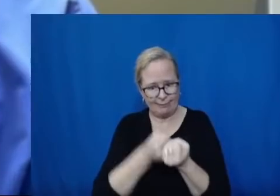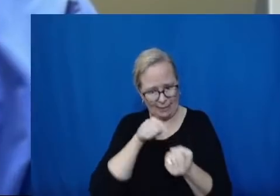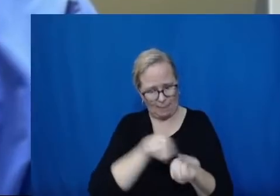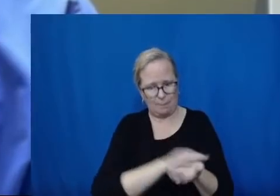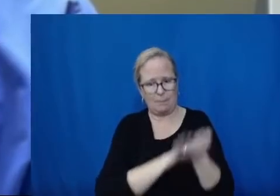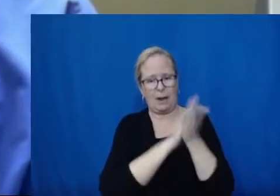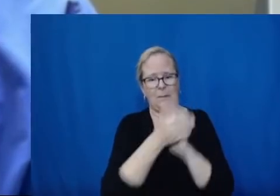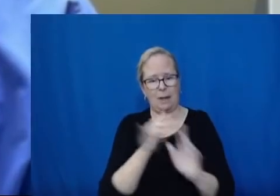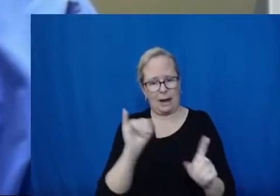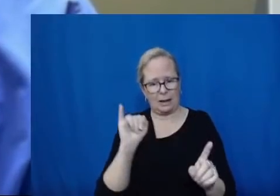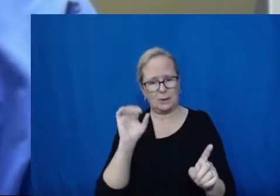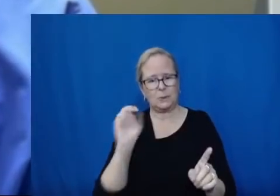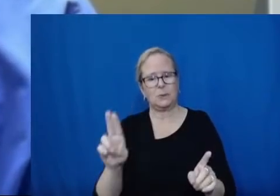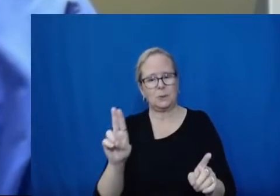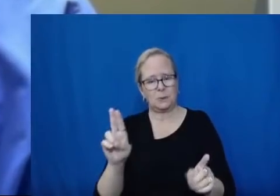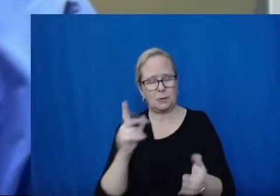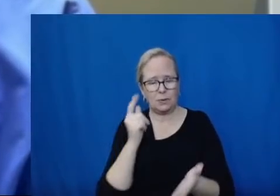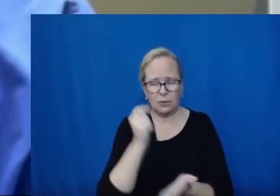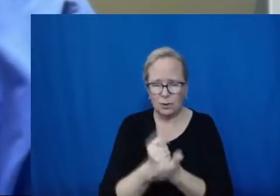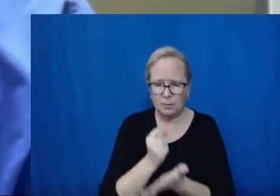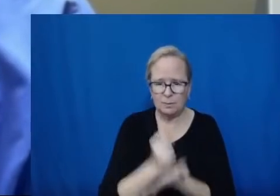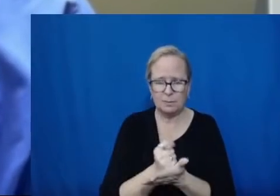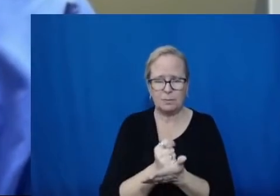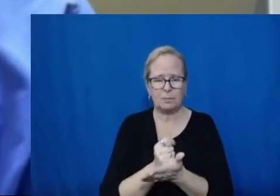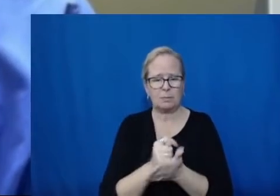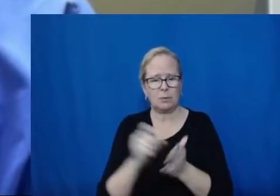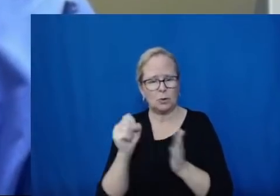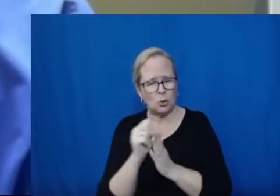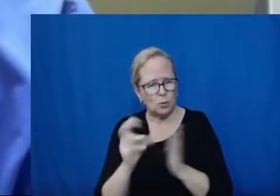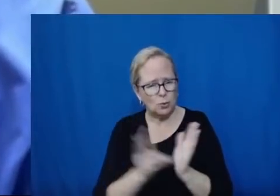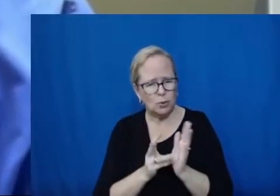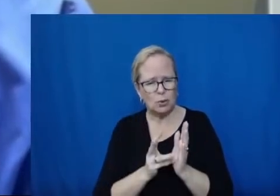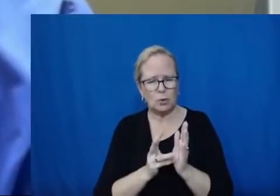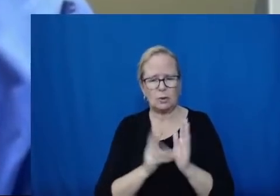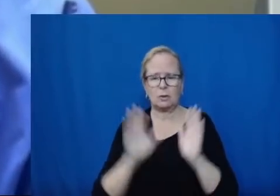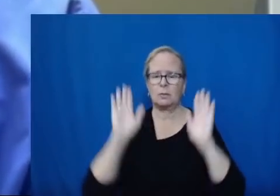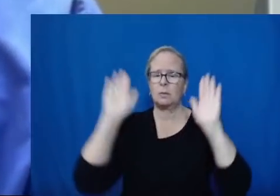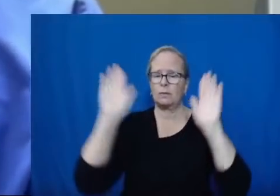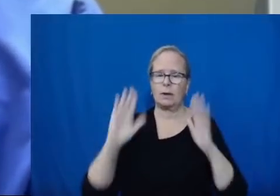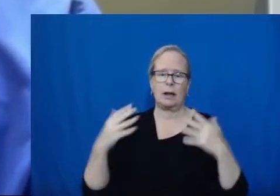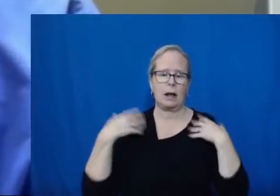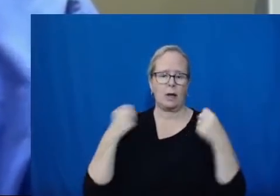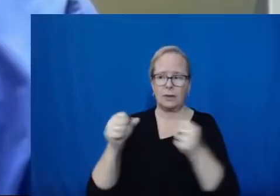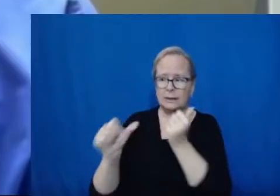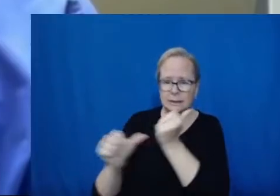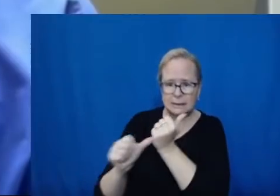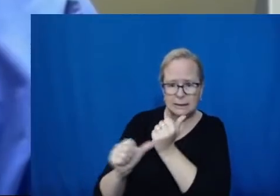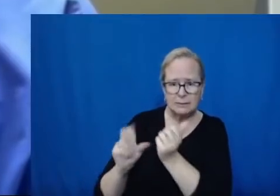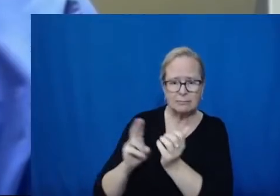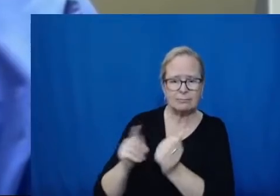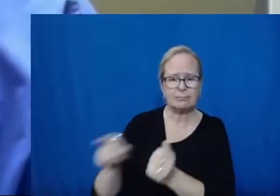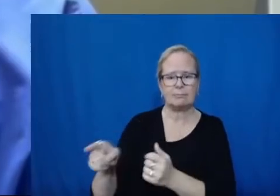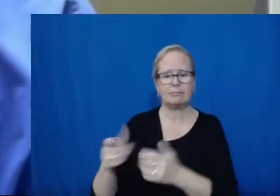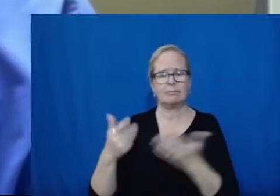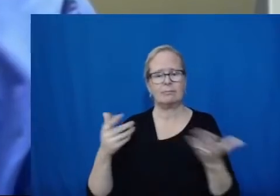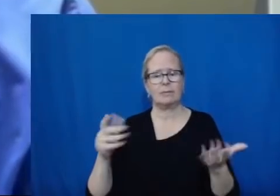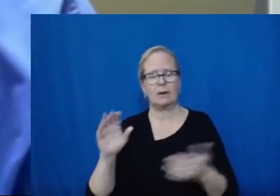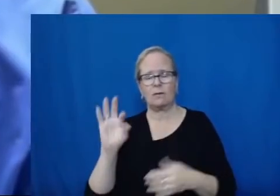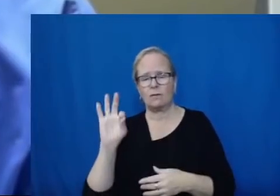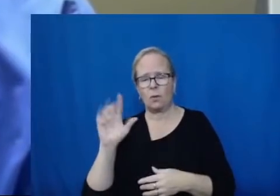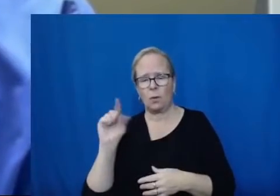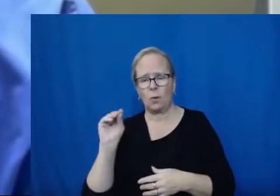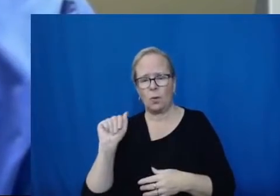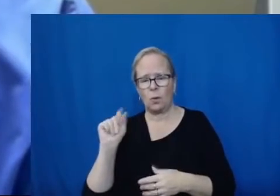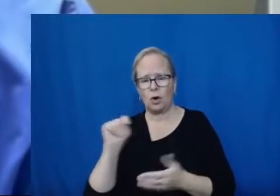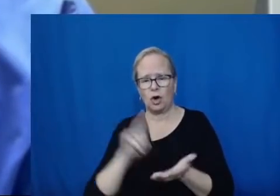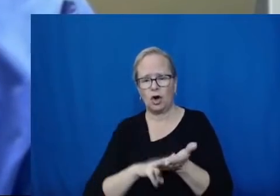So physiotherapists and social workers, and we have amazing healthcare aides and the float nurses who have never been in